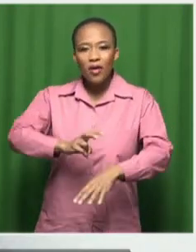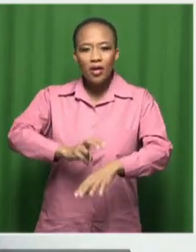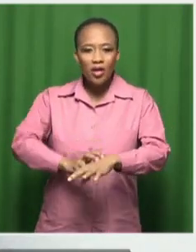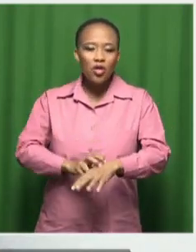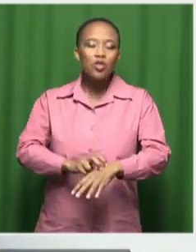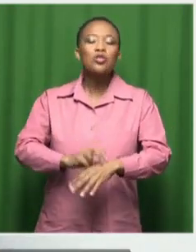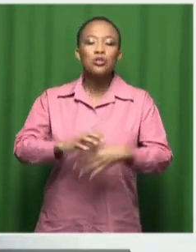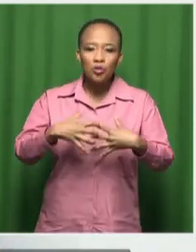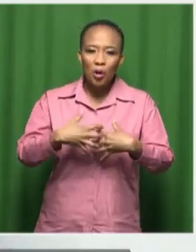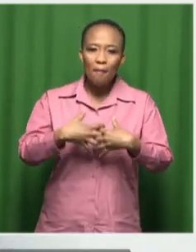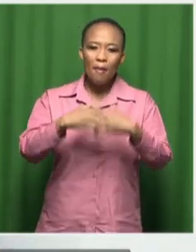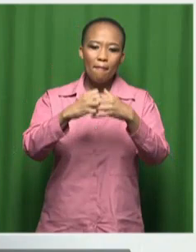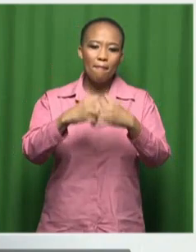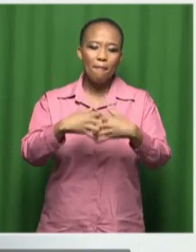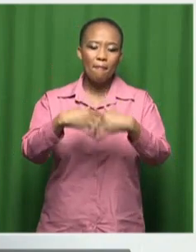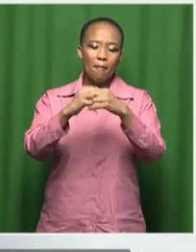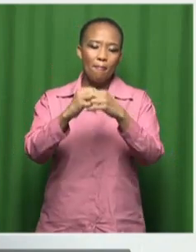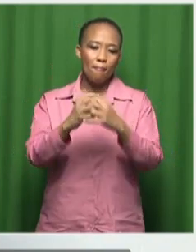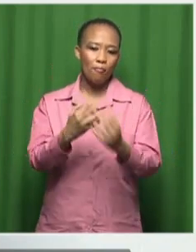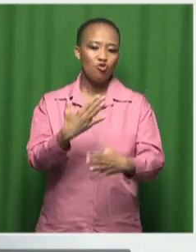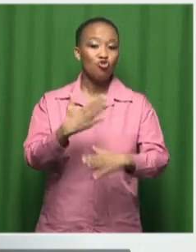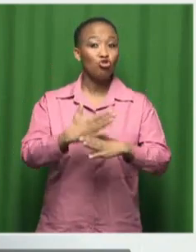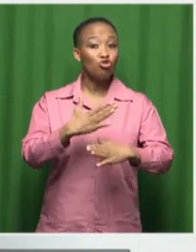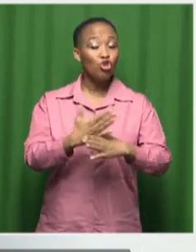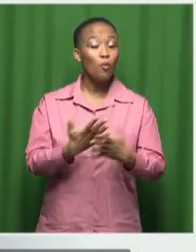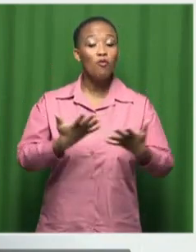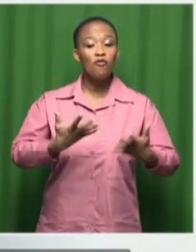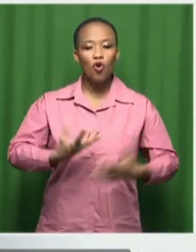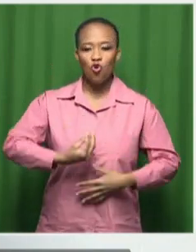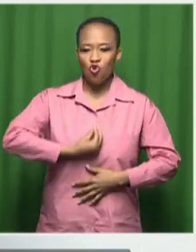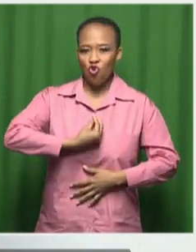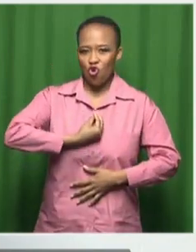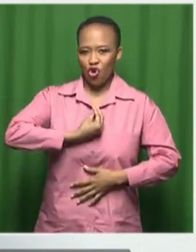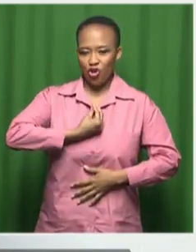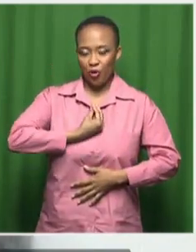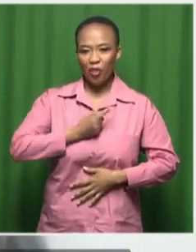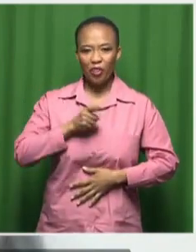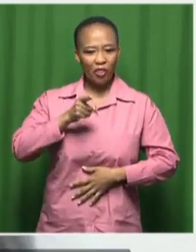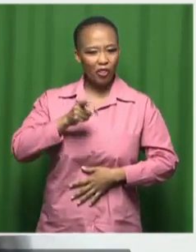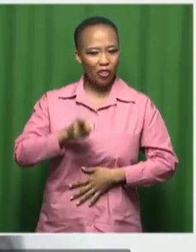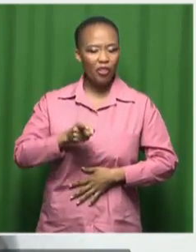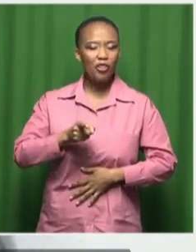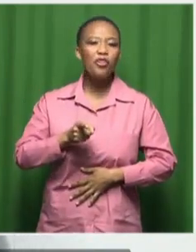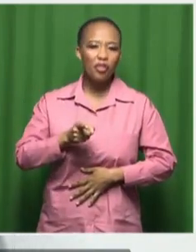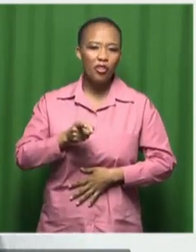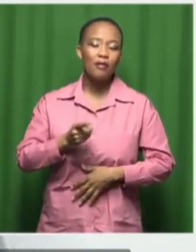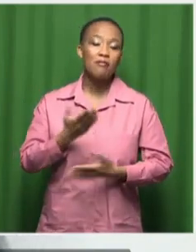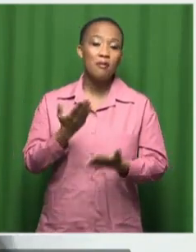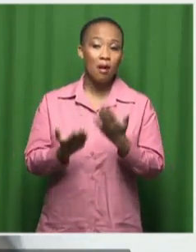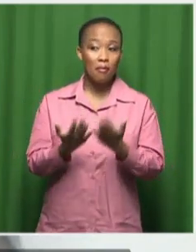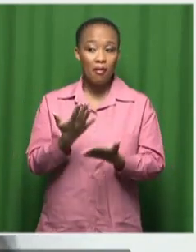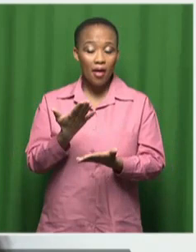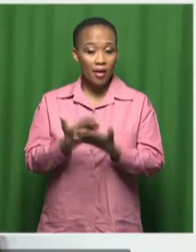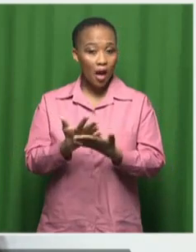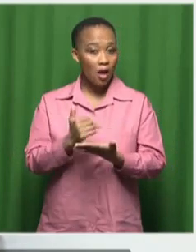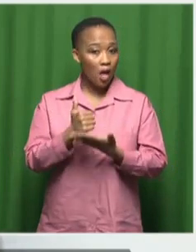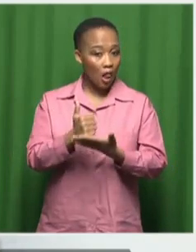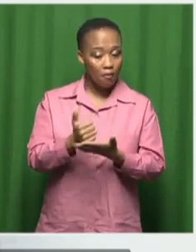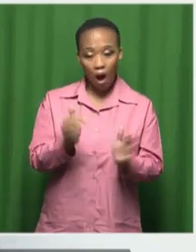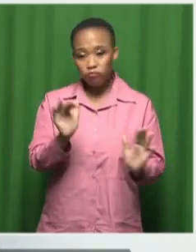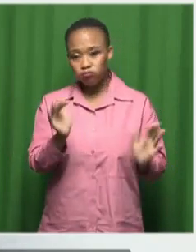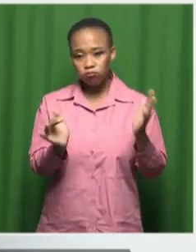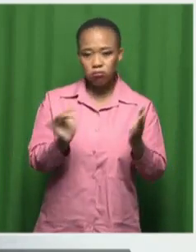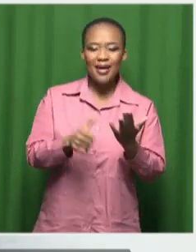jobs created as a result of it, particularly for the youth and so on, of course, which is what it's aimed at. Others suggest